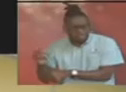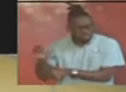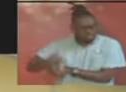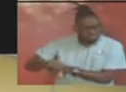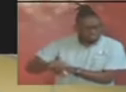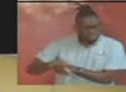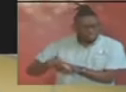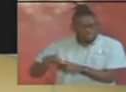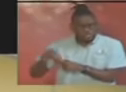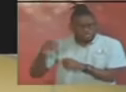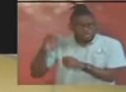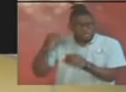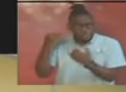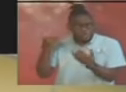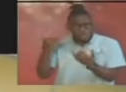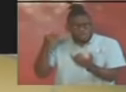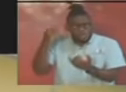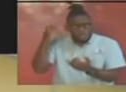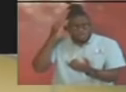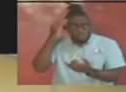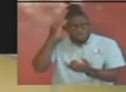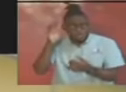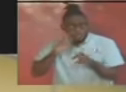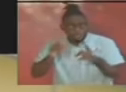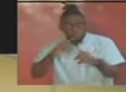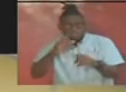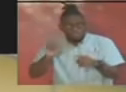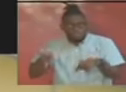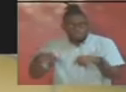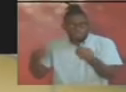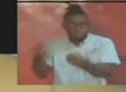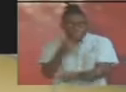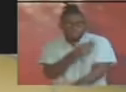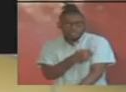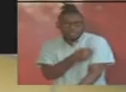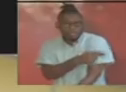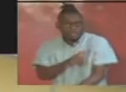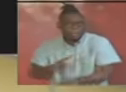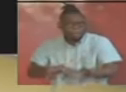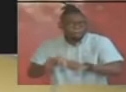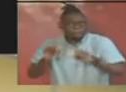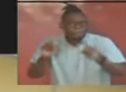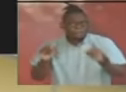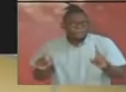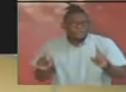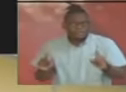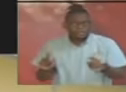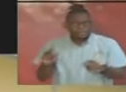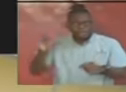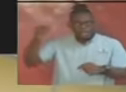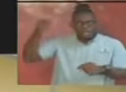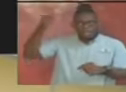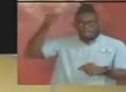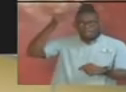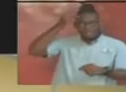of in the hospitals. However, when it comes to state quarantine facilities for